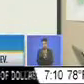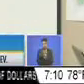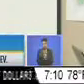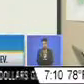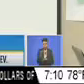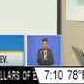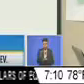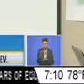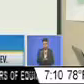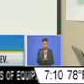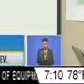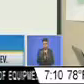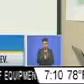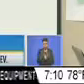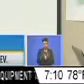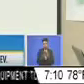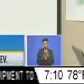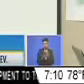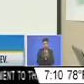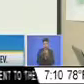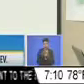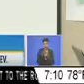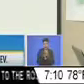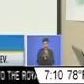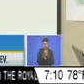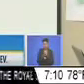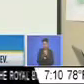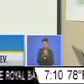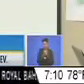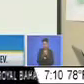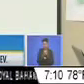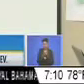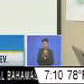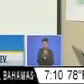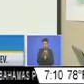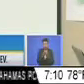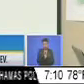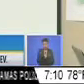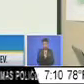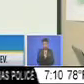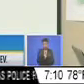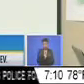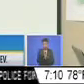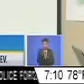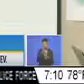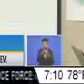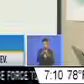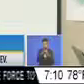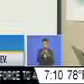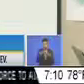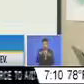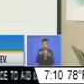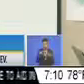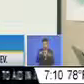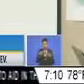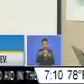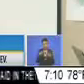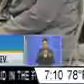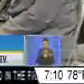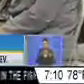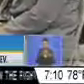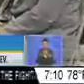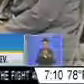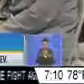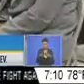We can safely say that most of the social ills that we face are as a result